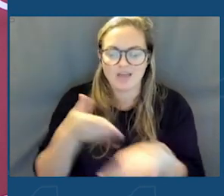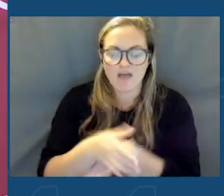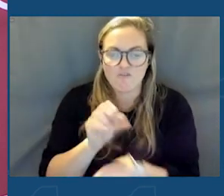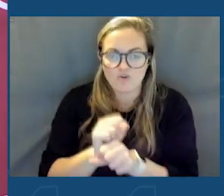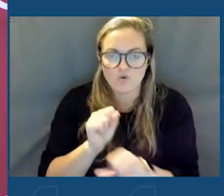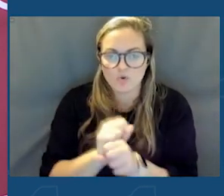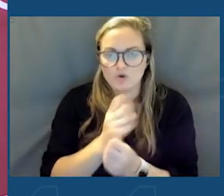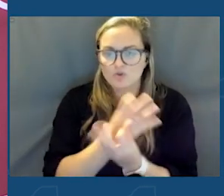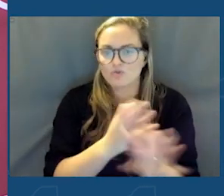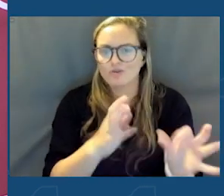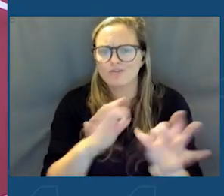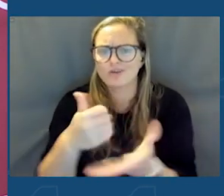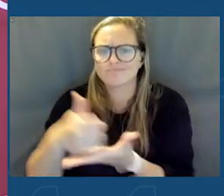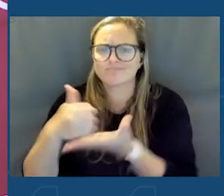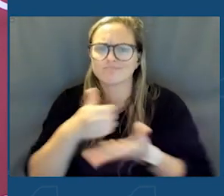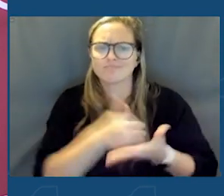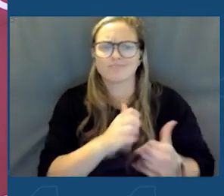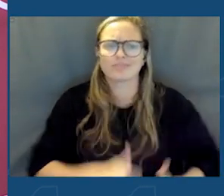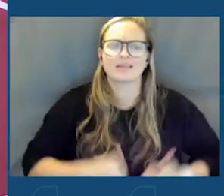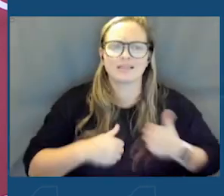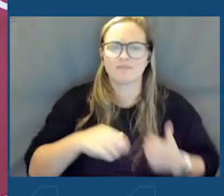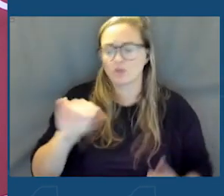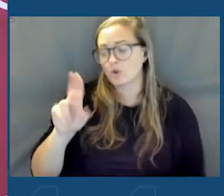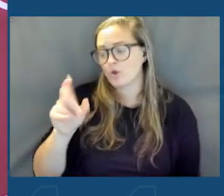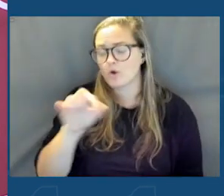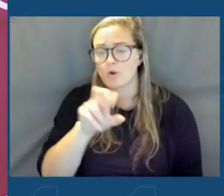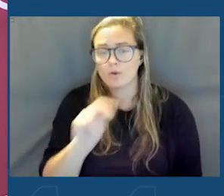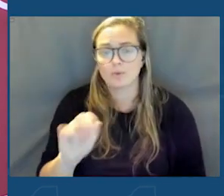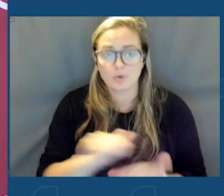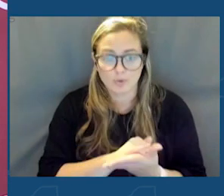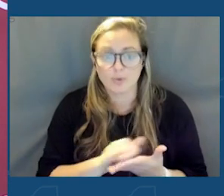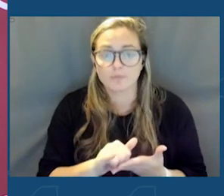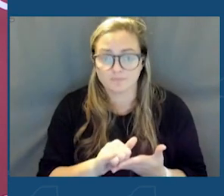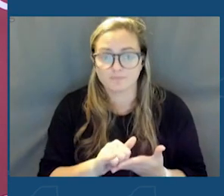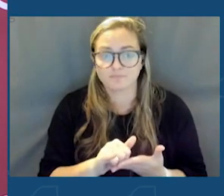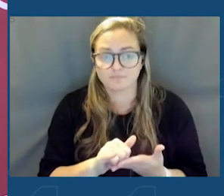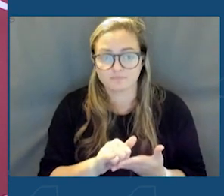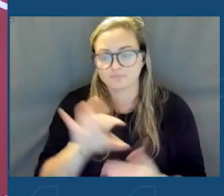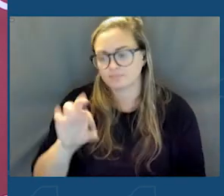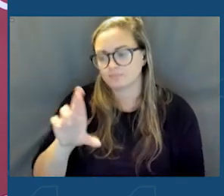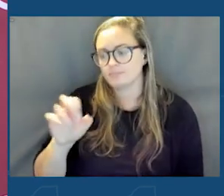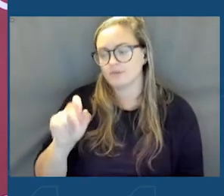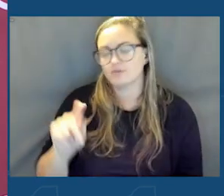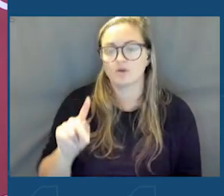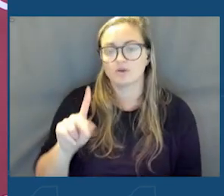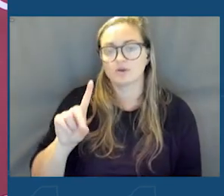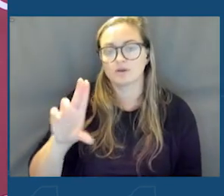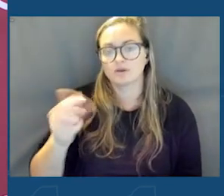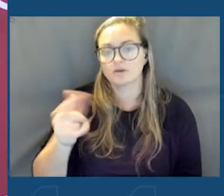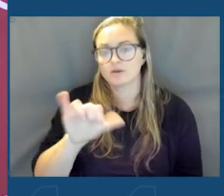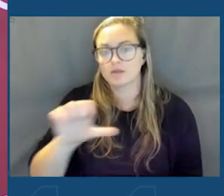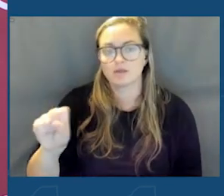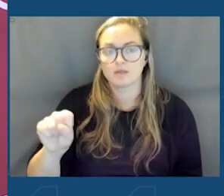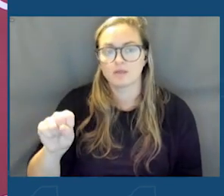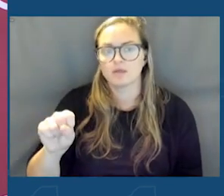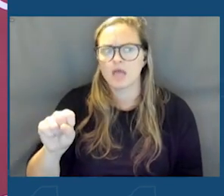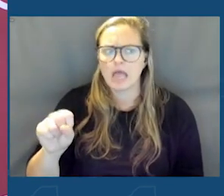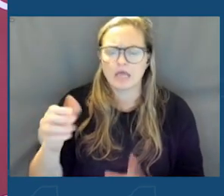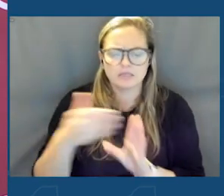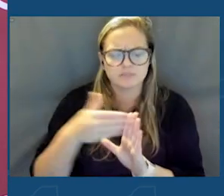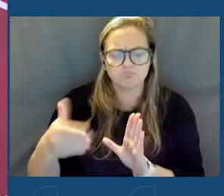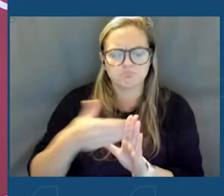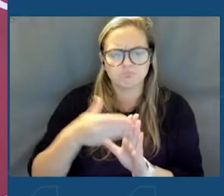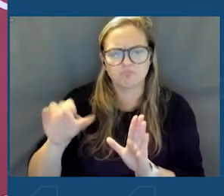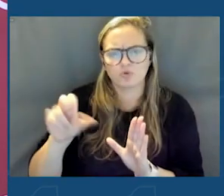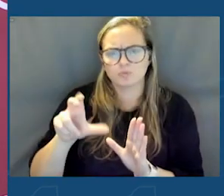free slaves. She lived up in Auburn, New York. Frederick Douglass, buried not far from Susan B.